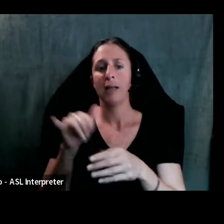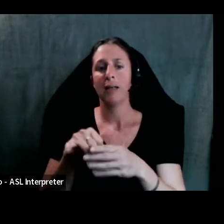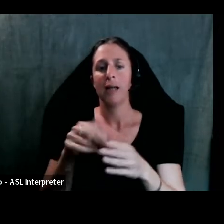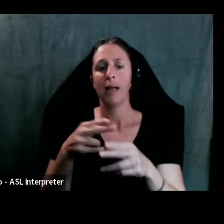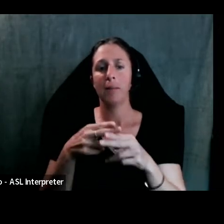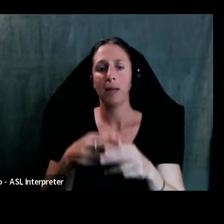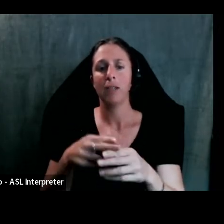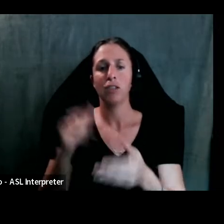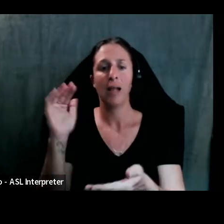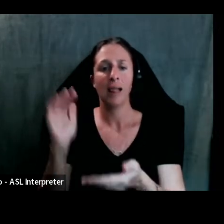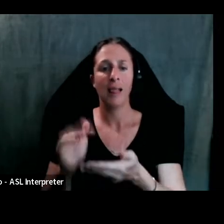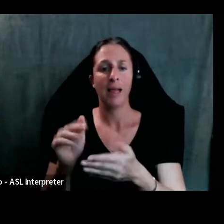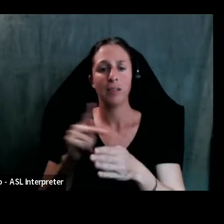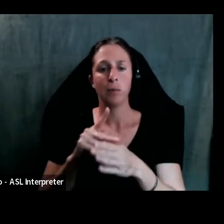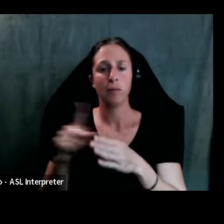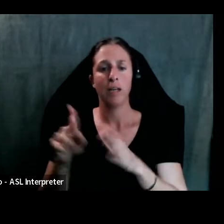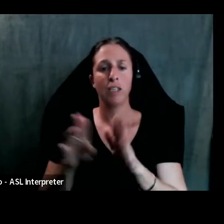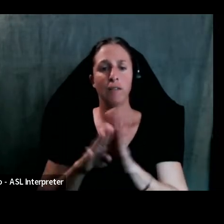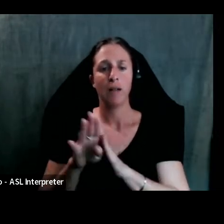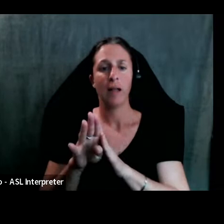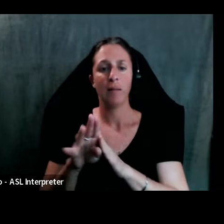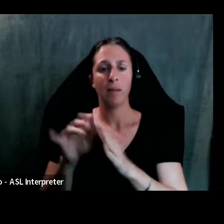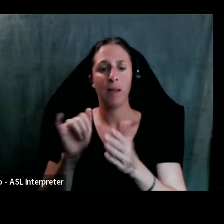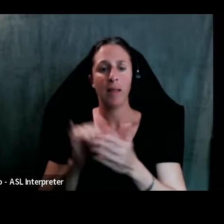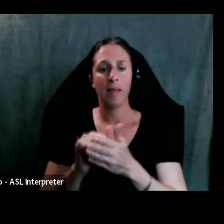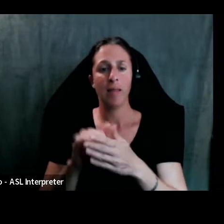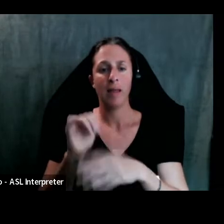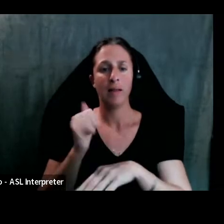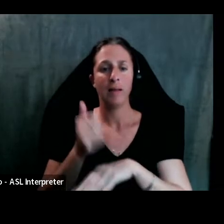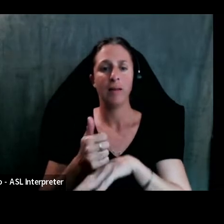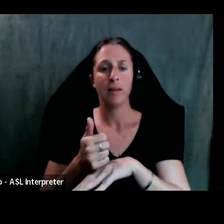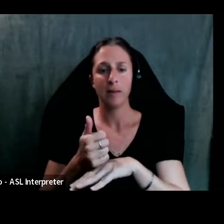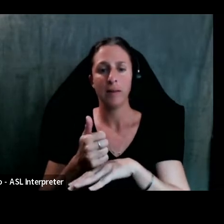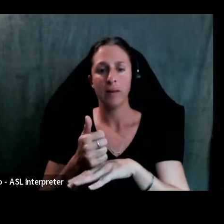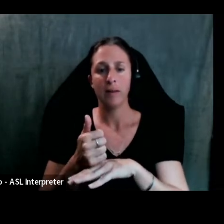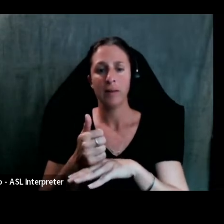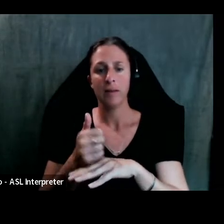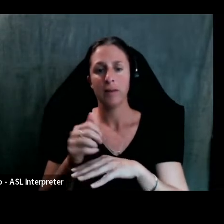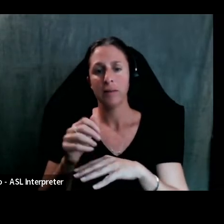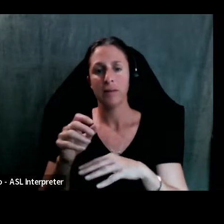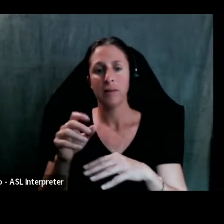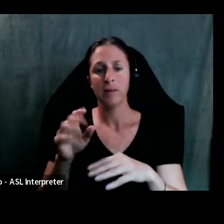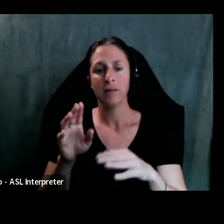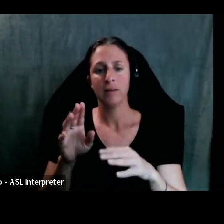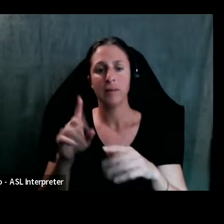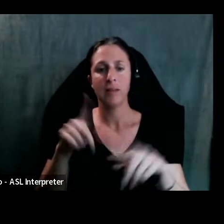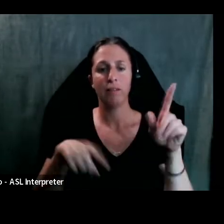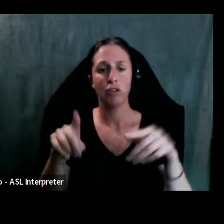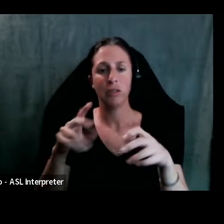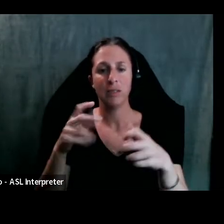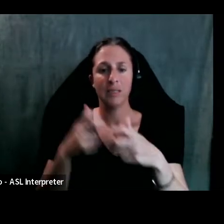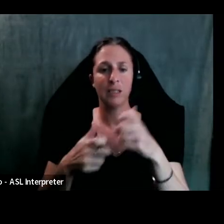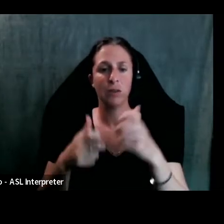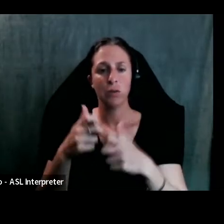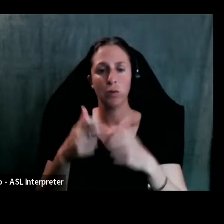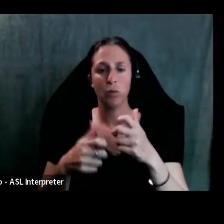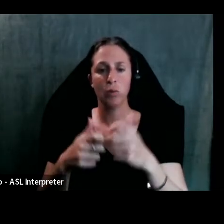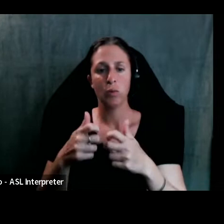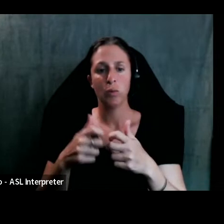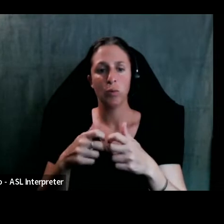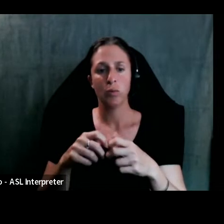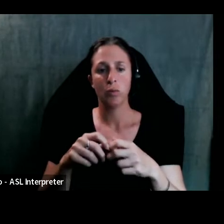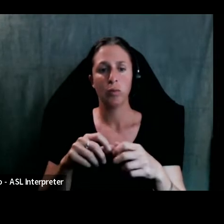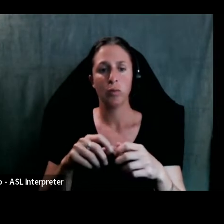less professional development that frames diversity issues as just quote race or quote unquote